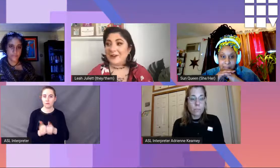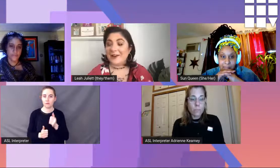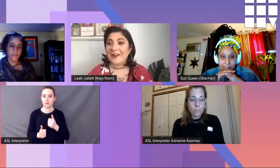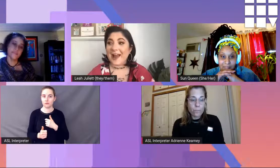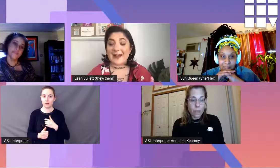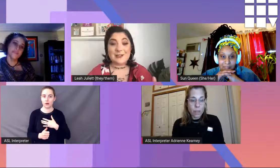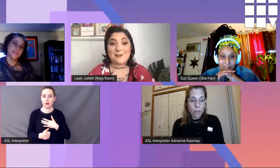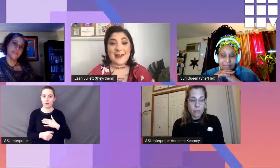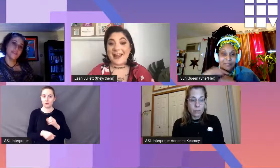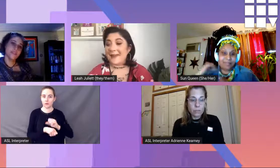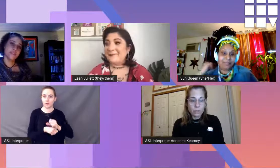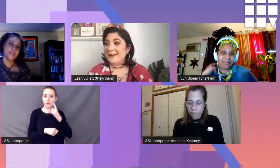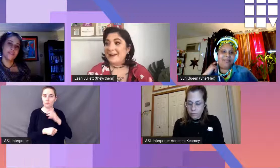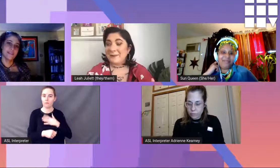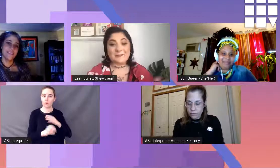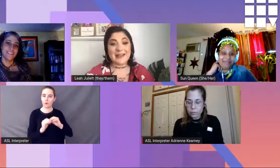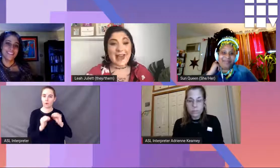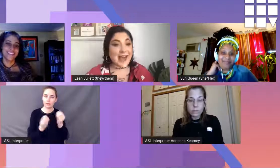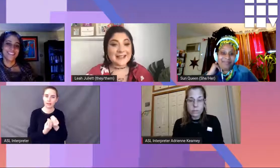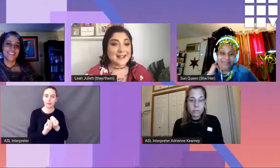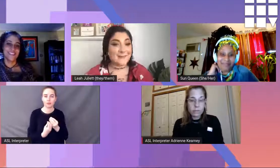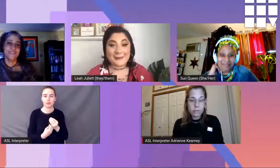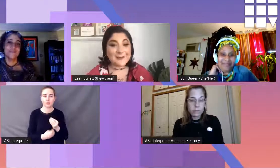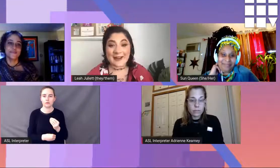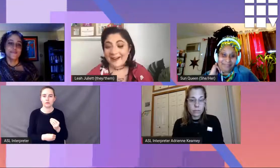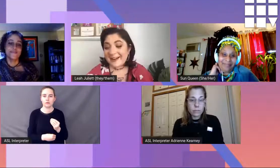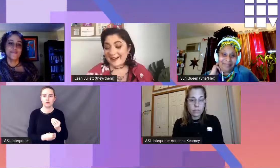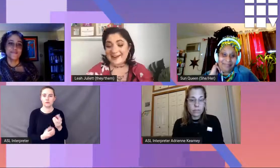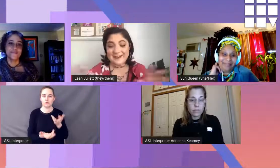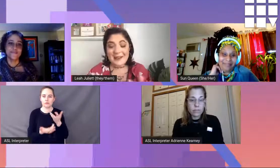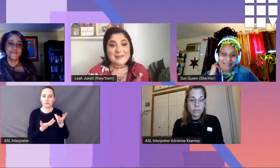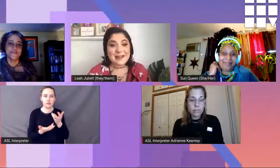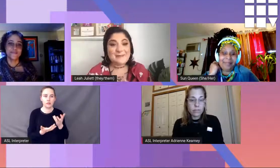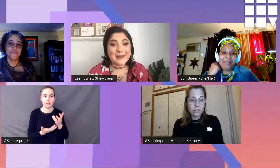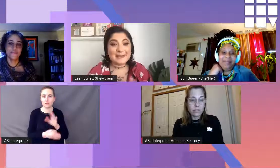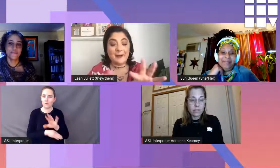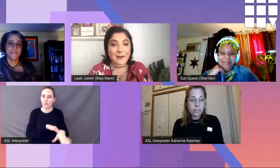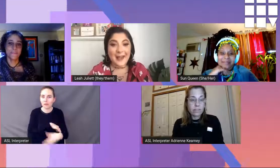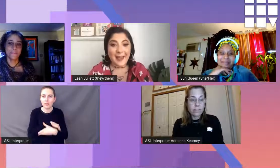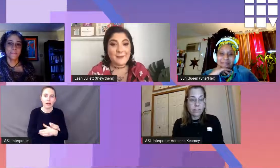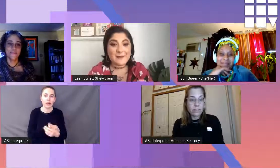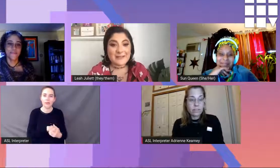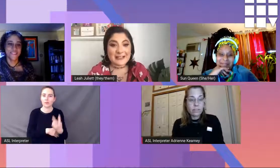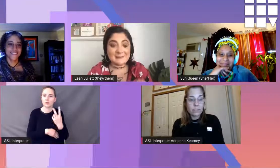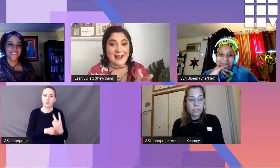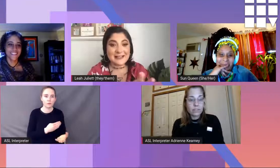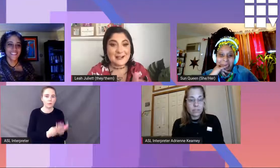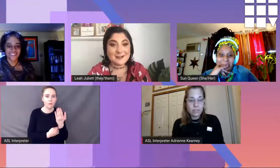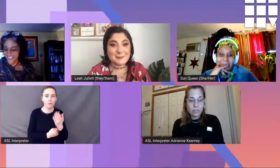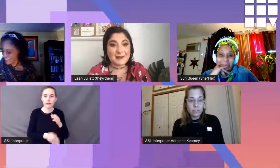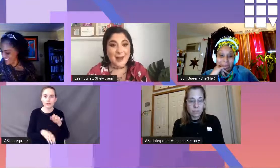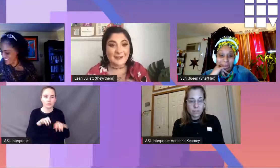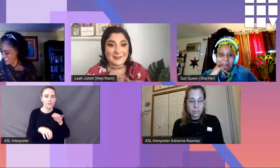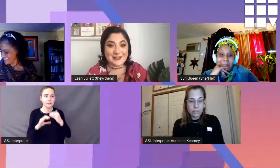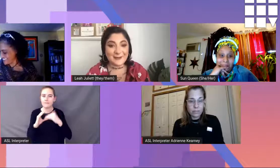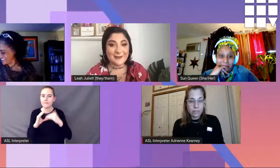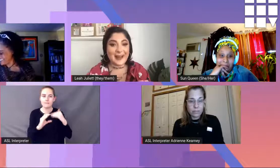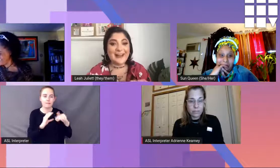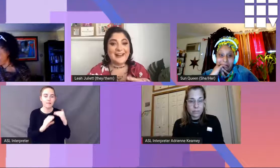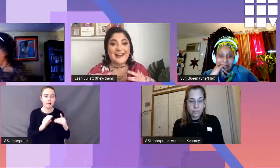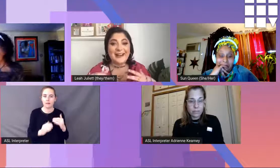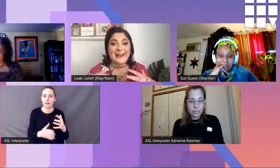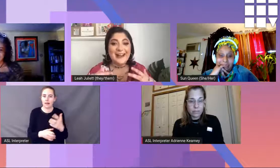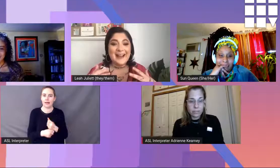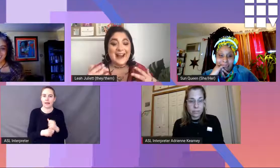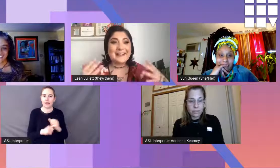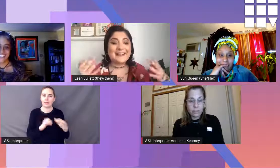in the dark at 2 a.m. with my cats everywhere, typing emails like, okay, you've been victimized. Here's what you have to do.